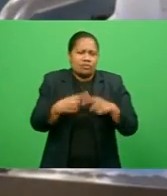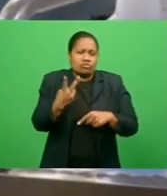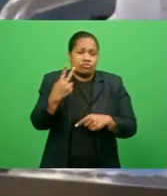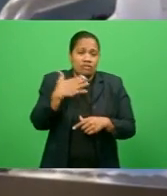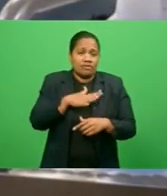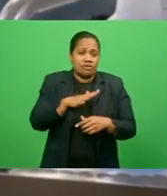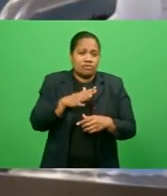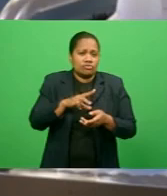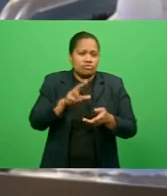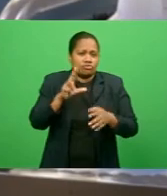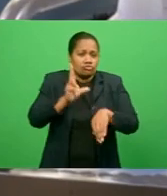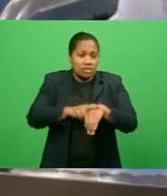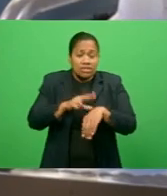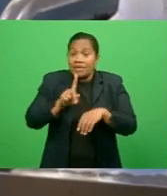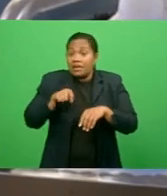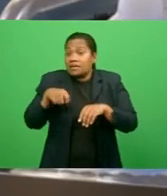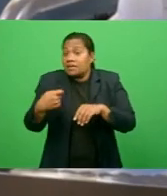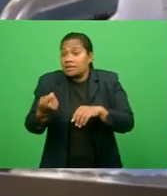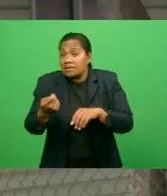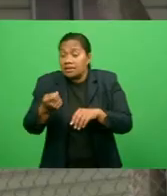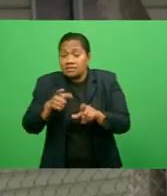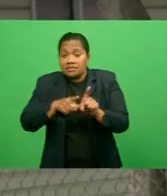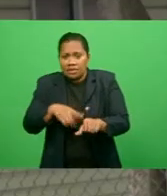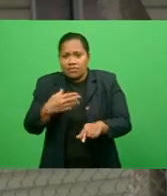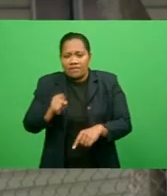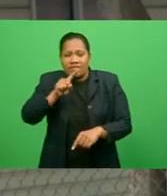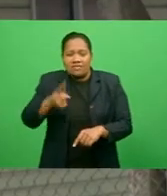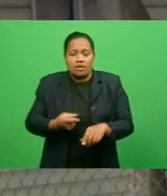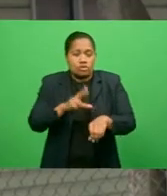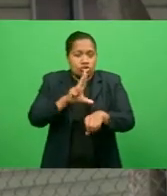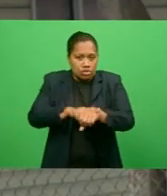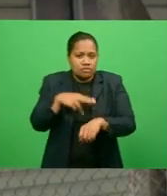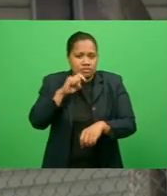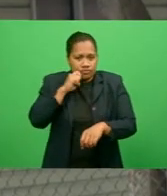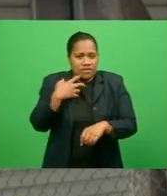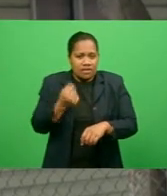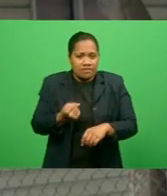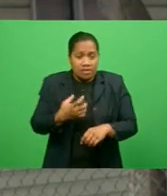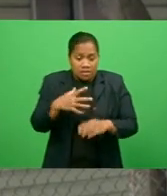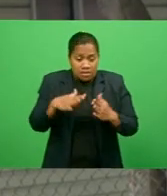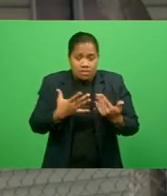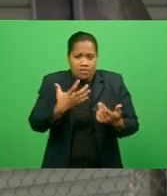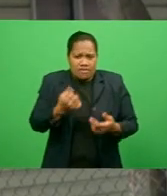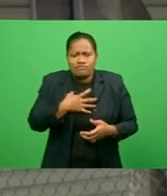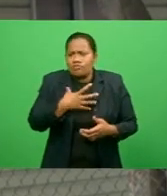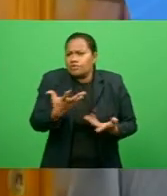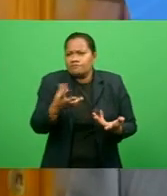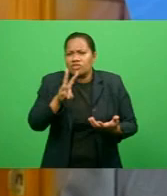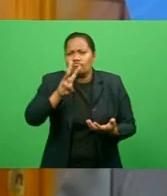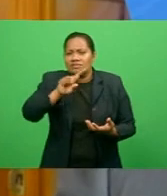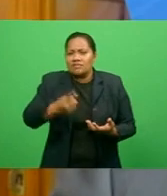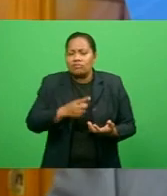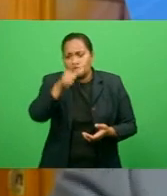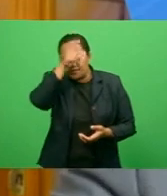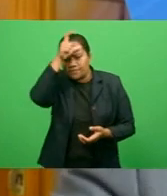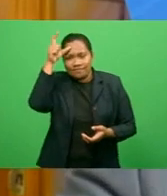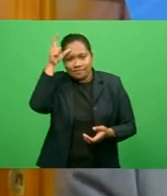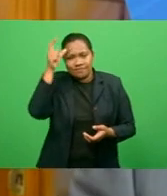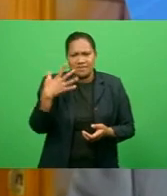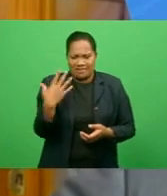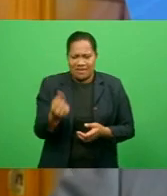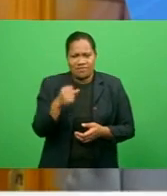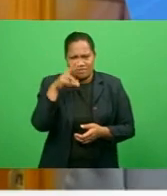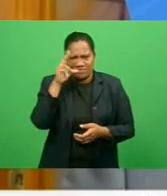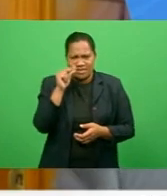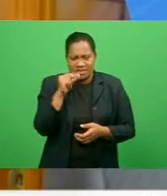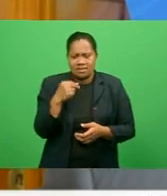there's nearly, by next year, nearly 1,000 doctors that we'll have. You know, we've had more than 3,000 nurses. And we have the ability to keep on